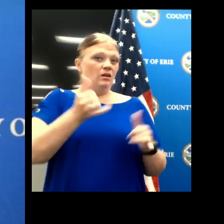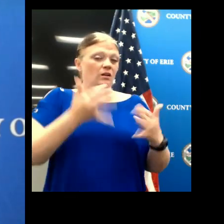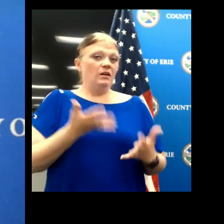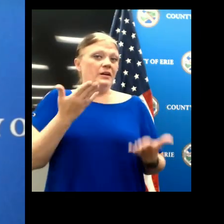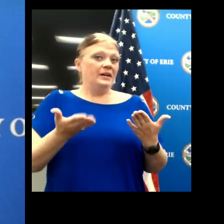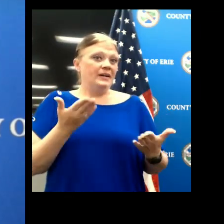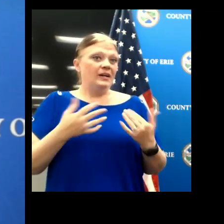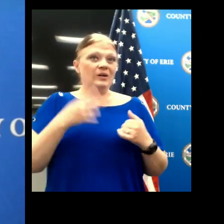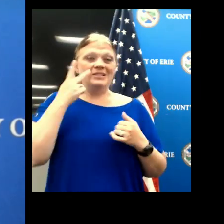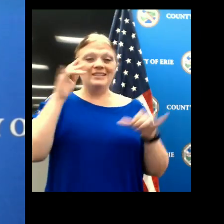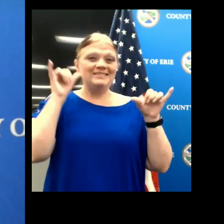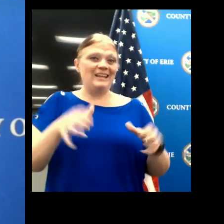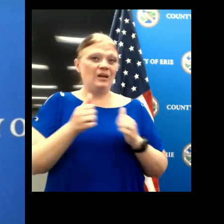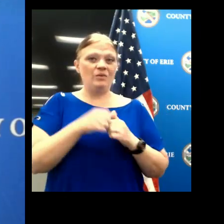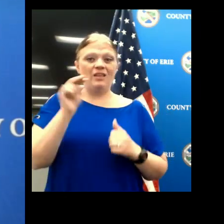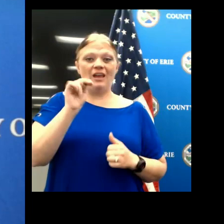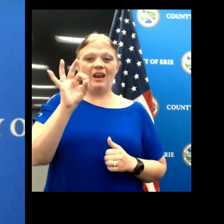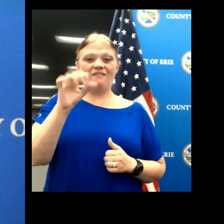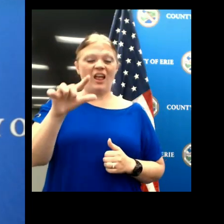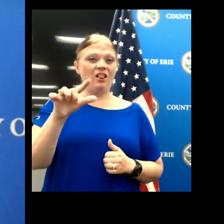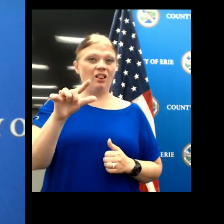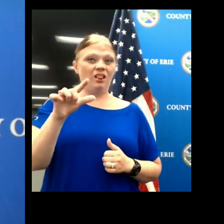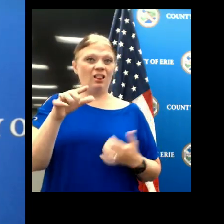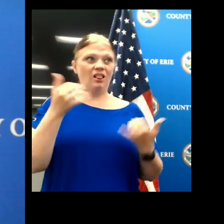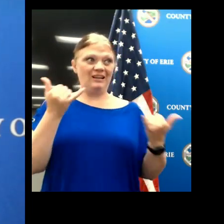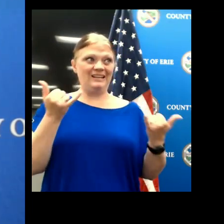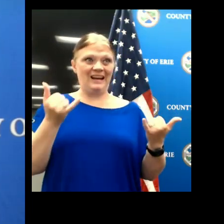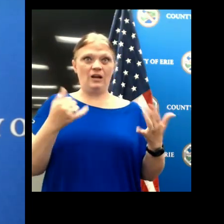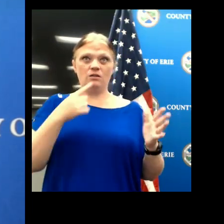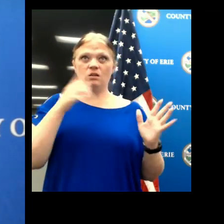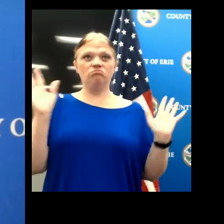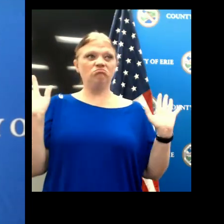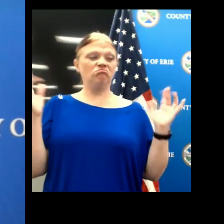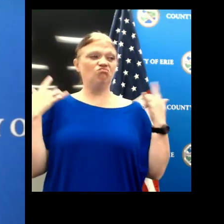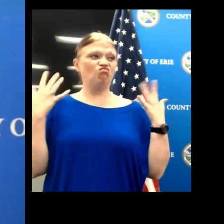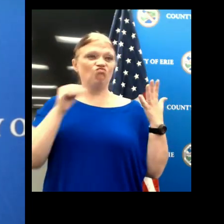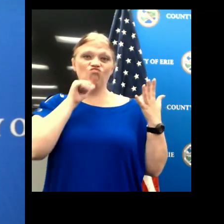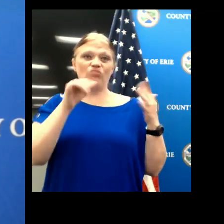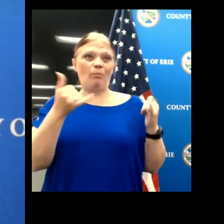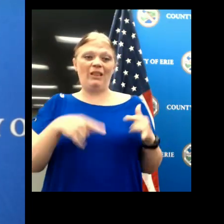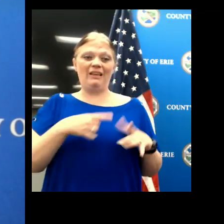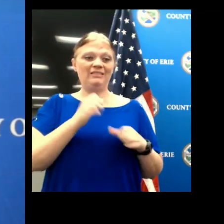And we're seeing the same thing with the NFL, with NFL players now saying, I'm not going to play this season. I don't want